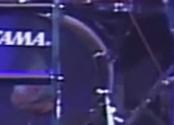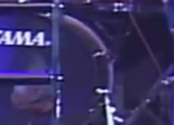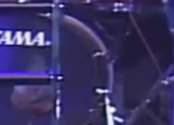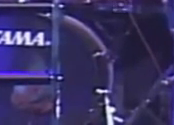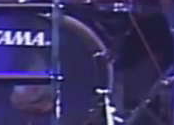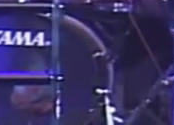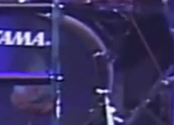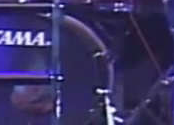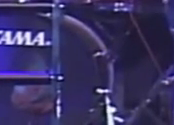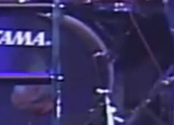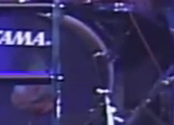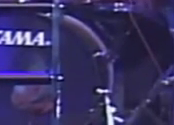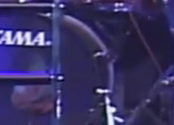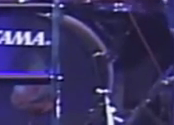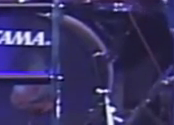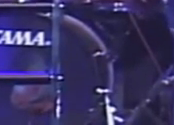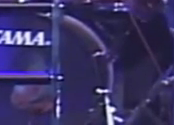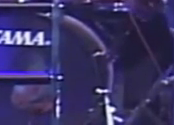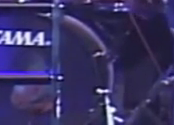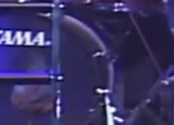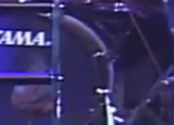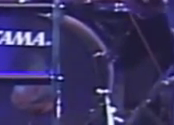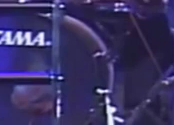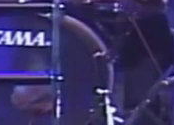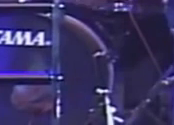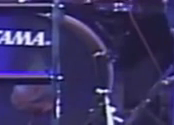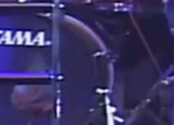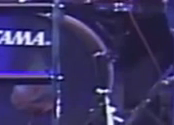Your sins are forgiven.